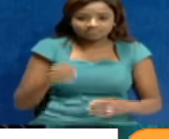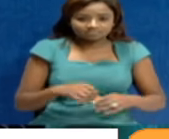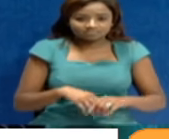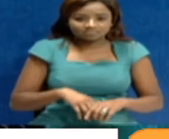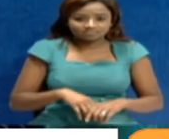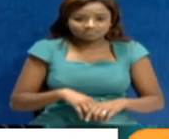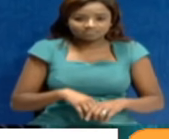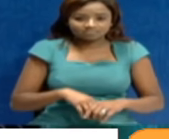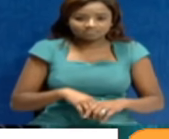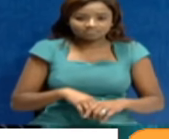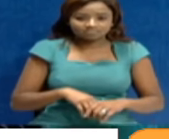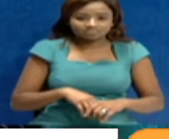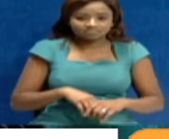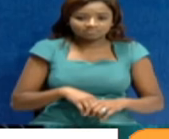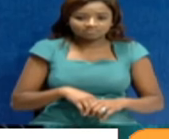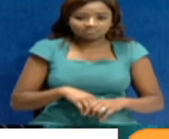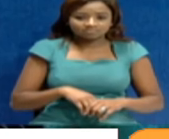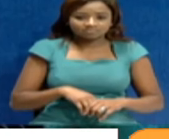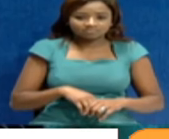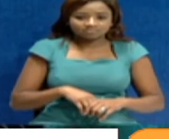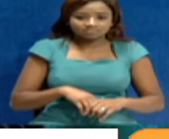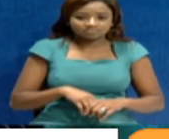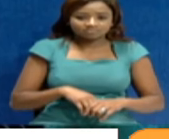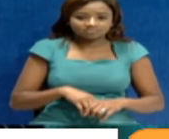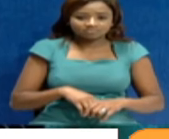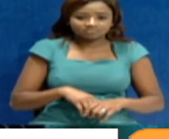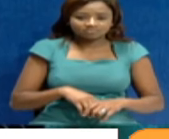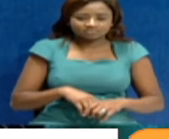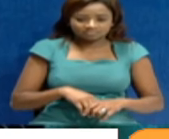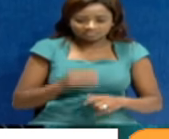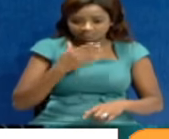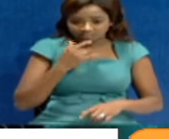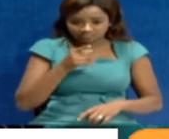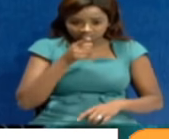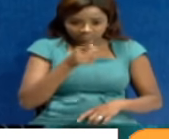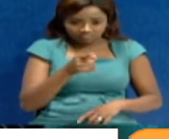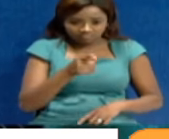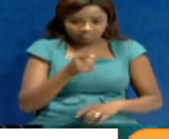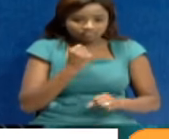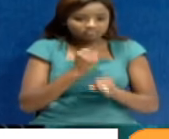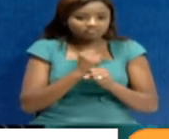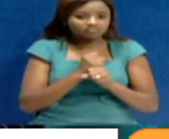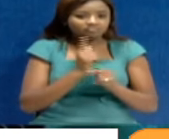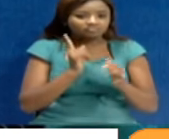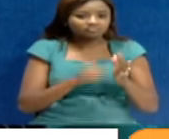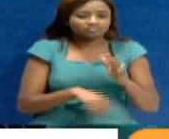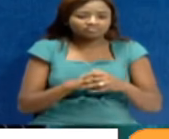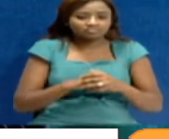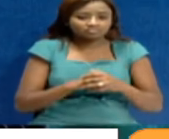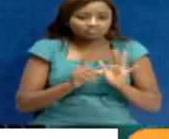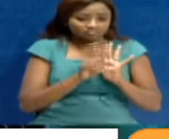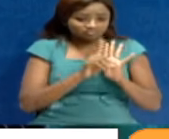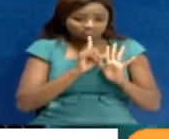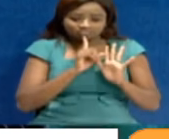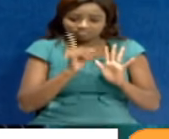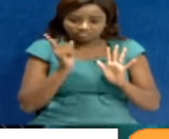of January 2018, barely a day after the president had written. What the judge has said and what is also provided for in the law is